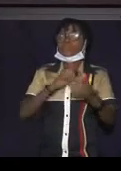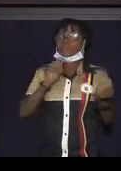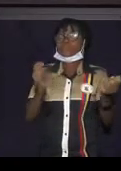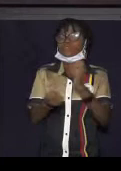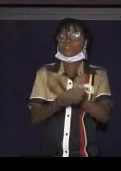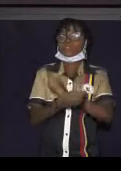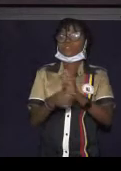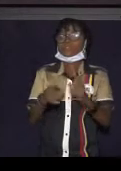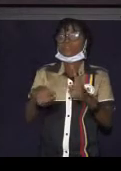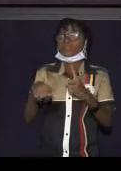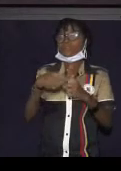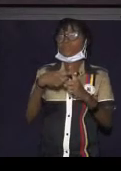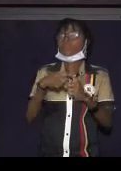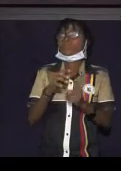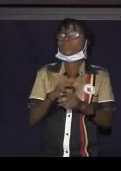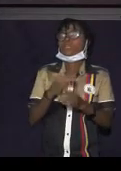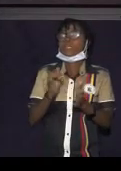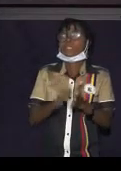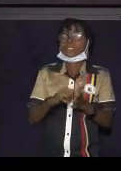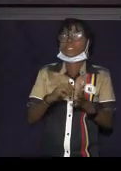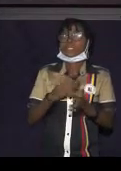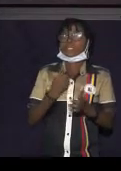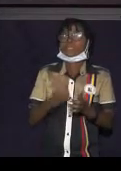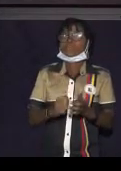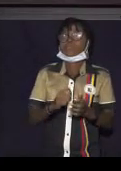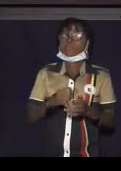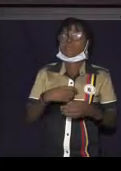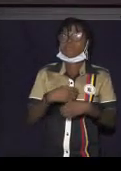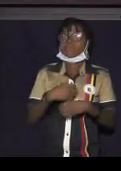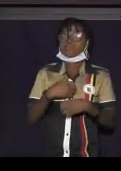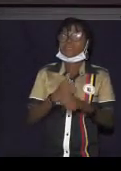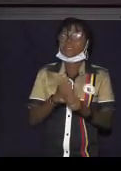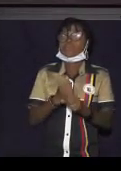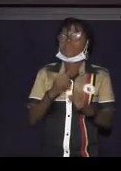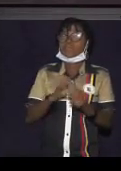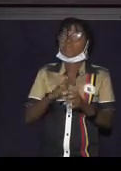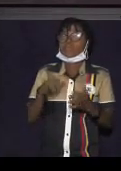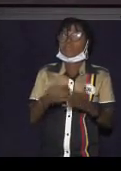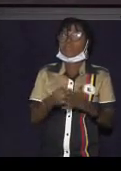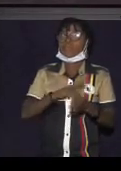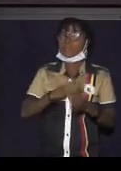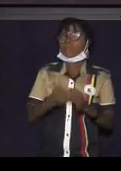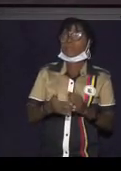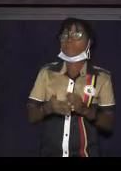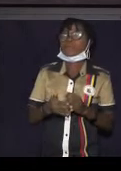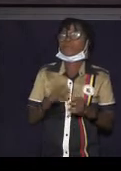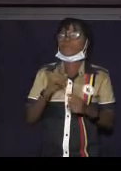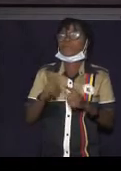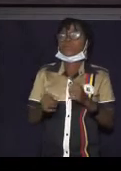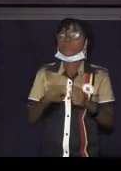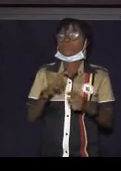have positive 6. That settles this line. That is why you have it this way. So when you want to do yours,